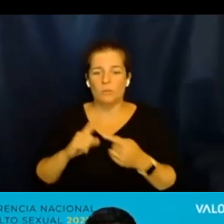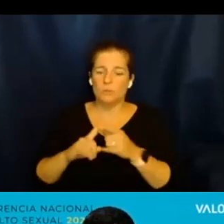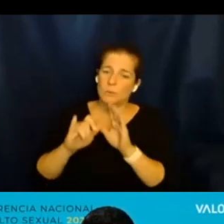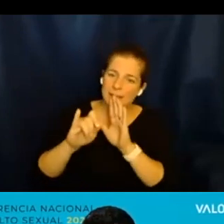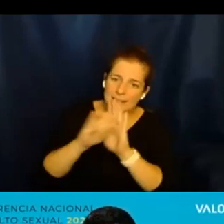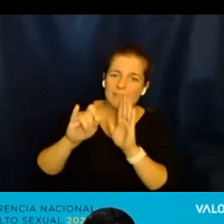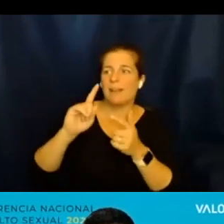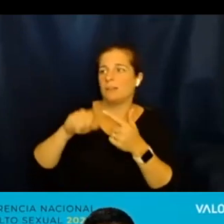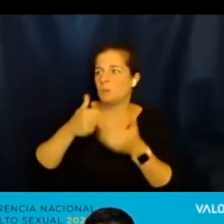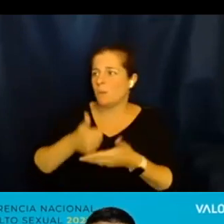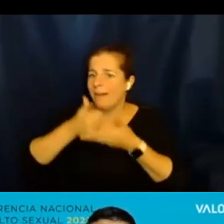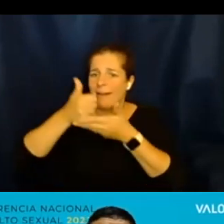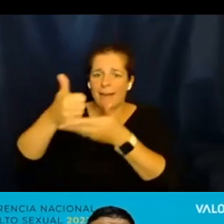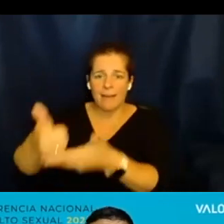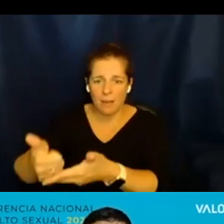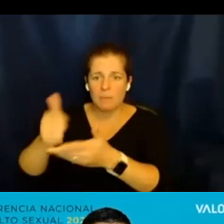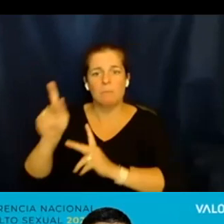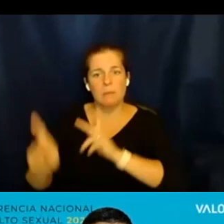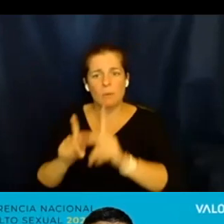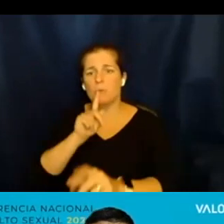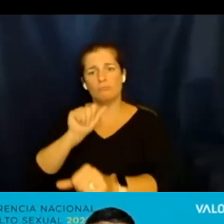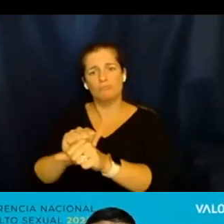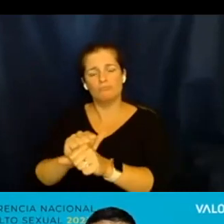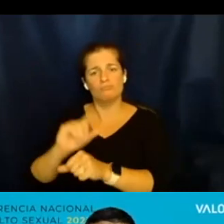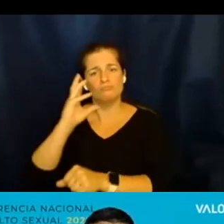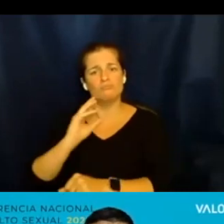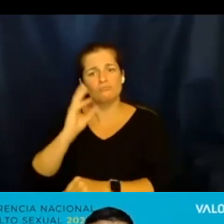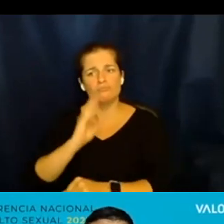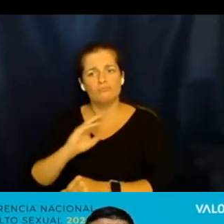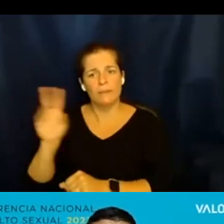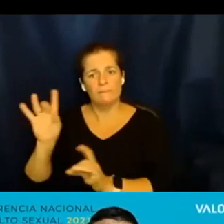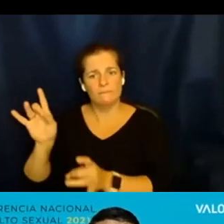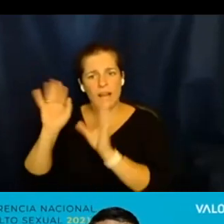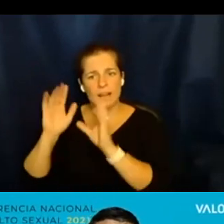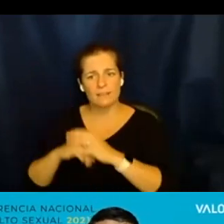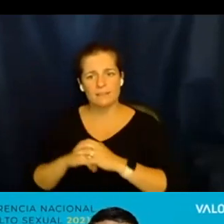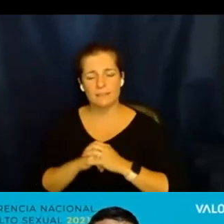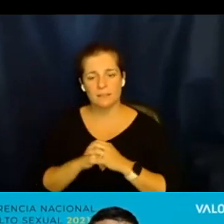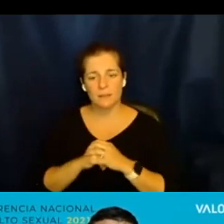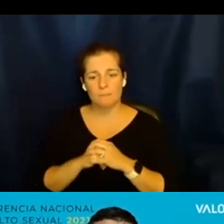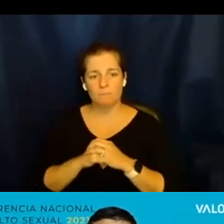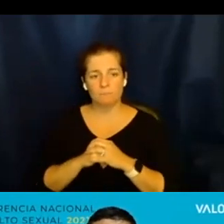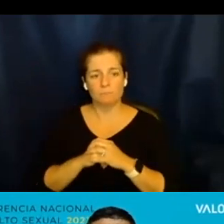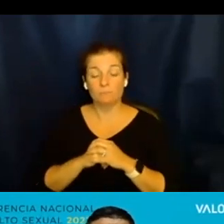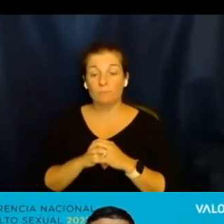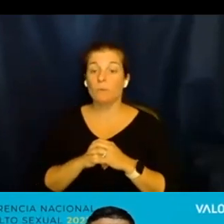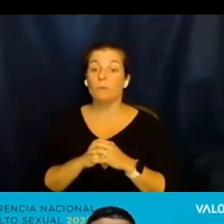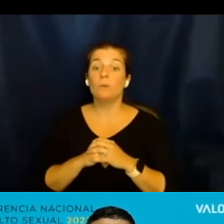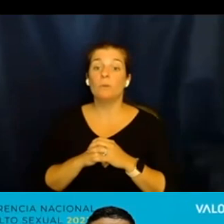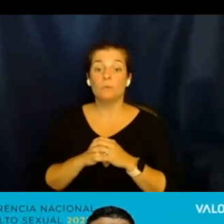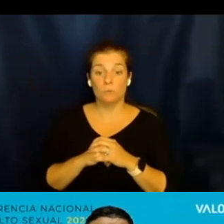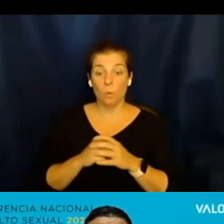to those who suffer. So at the moment when we are capable of doing this,